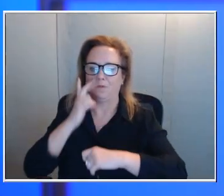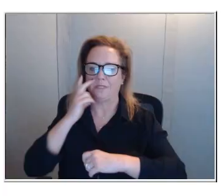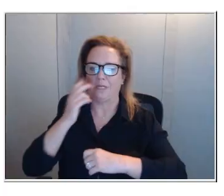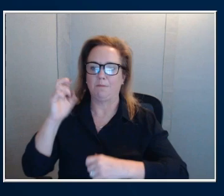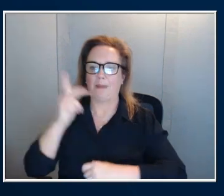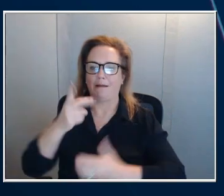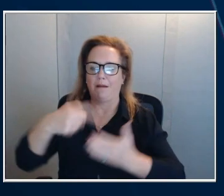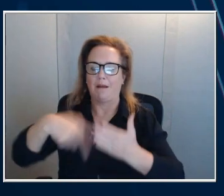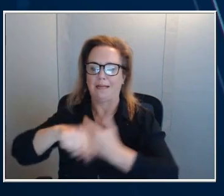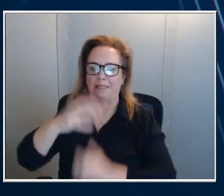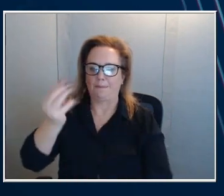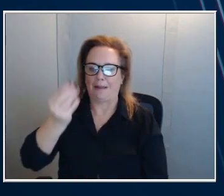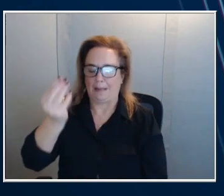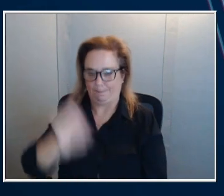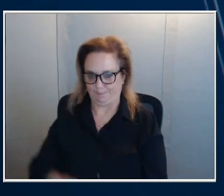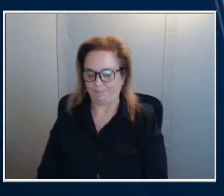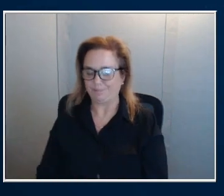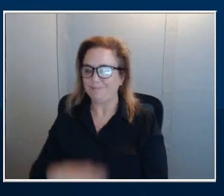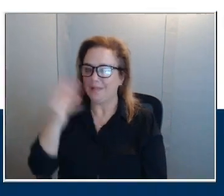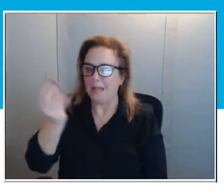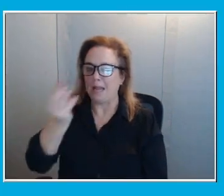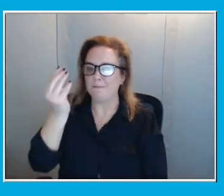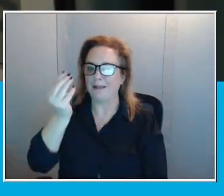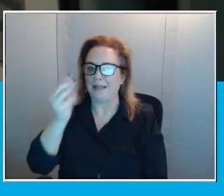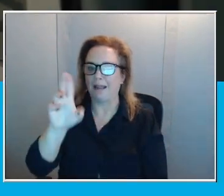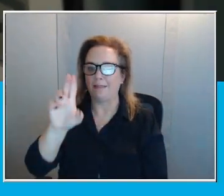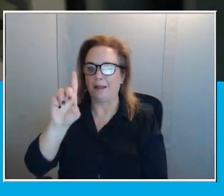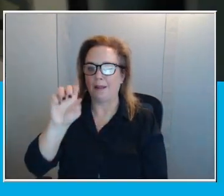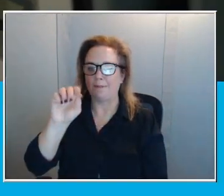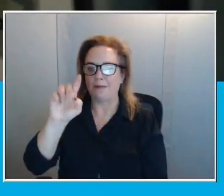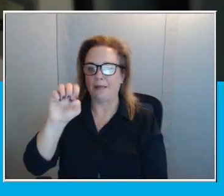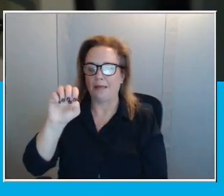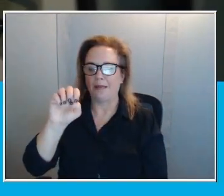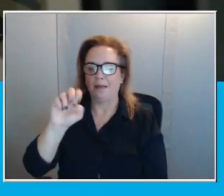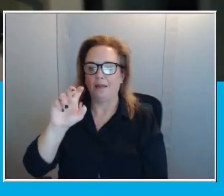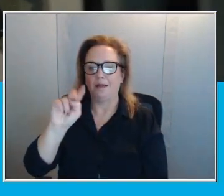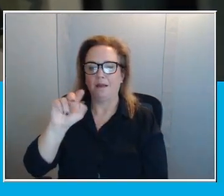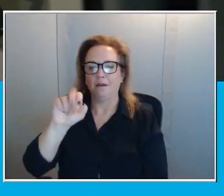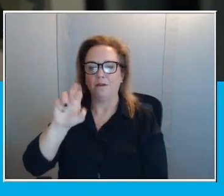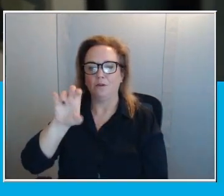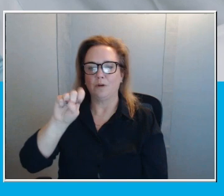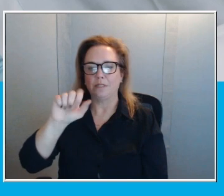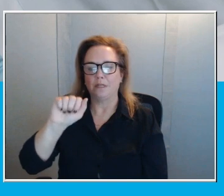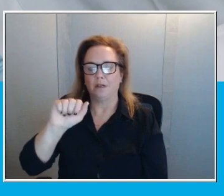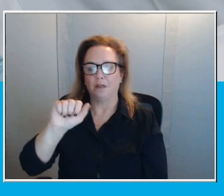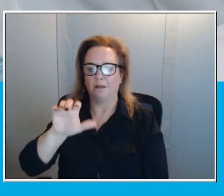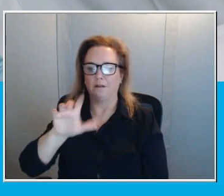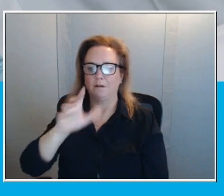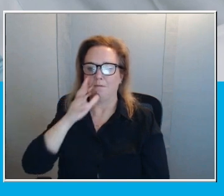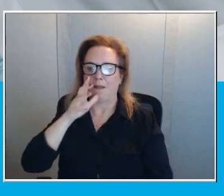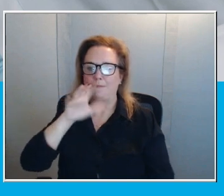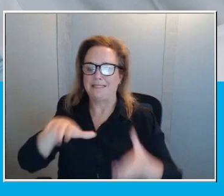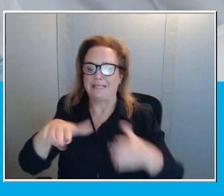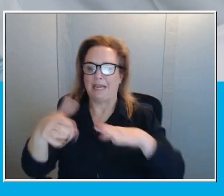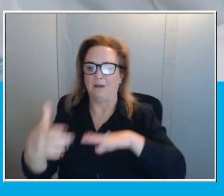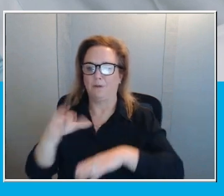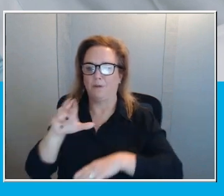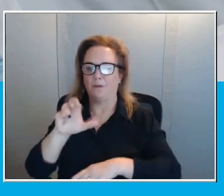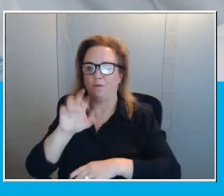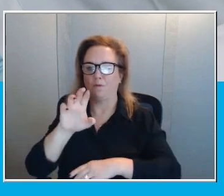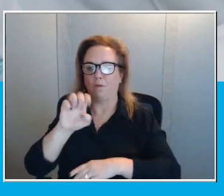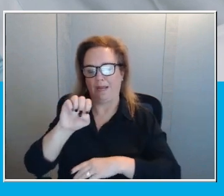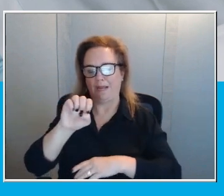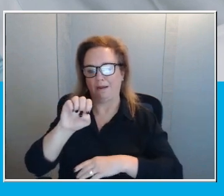Monday. Coming up Monday on the Morning Medical Update, Narissa Elrod lost her mom to a rare disease of the brain's blood